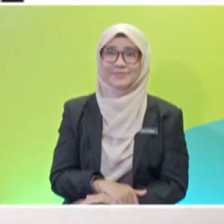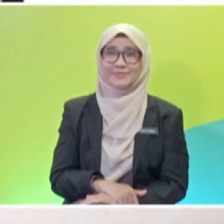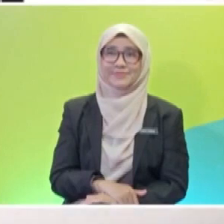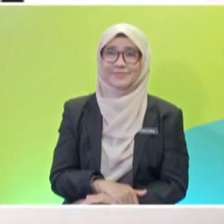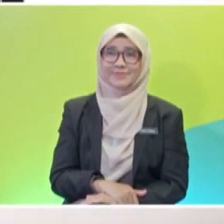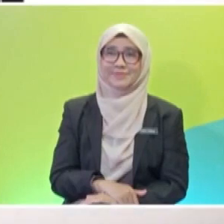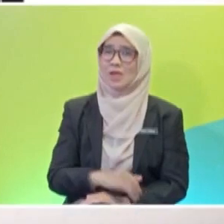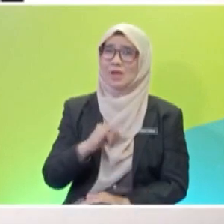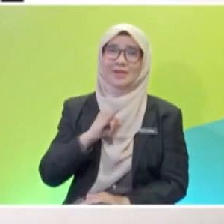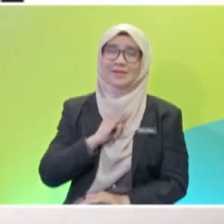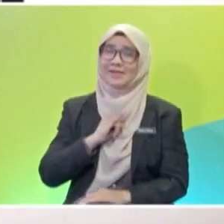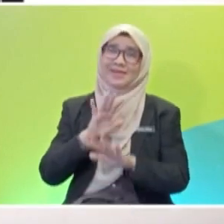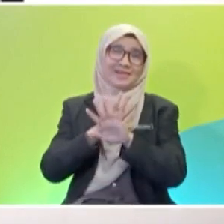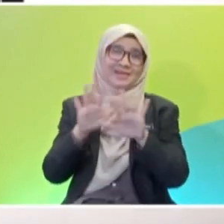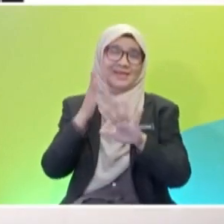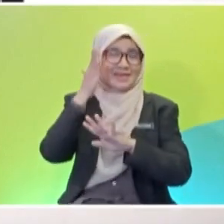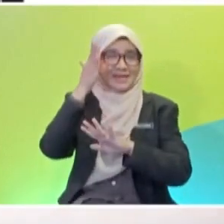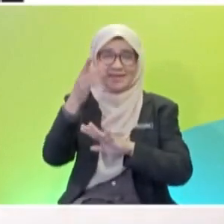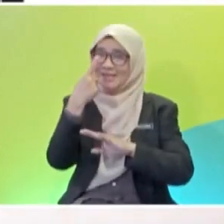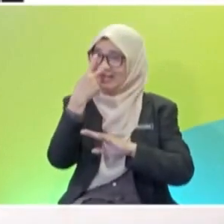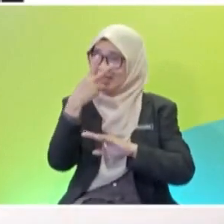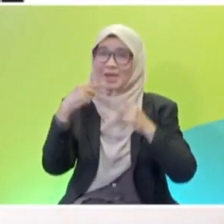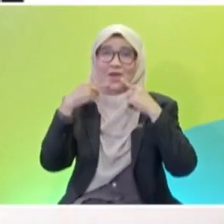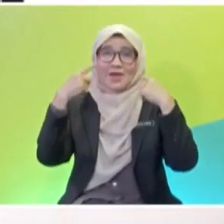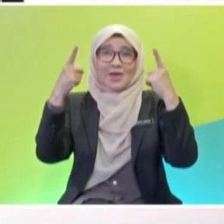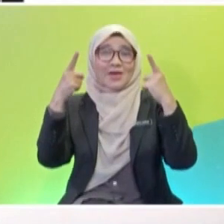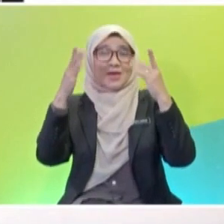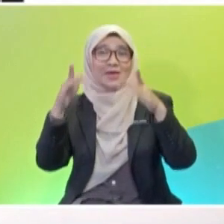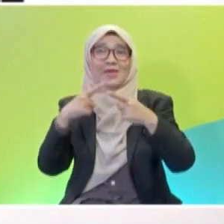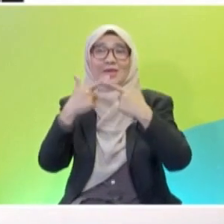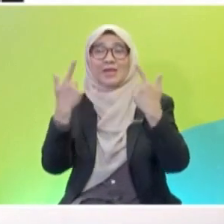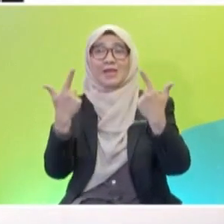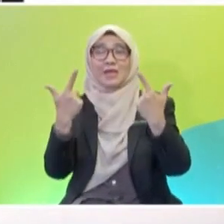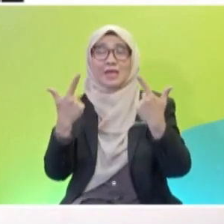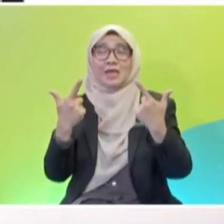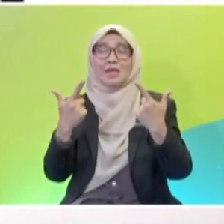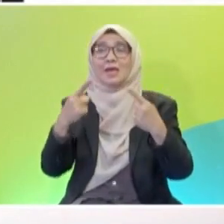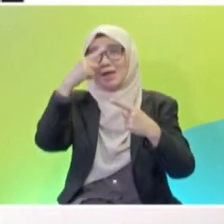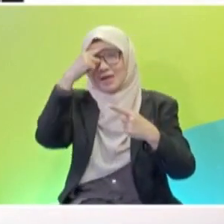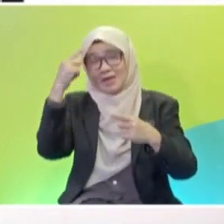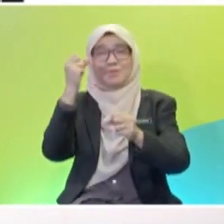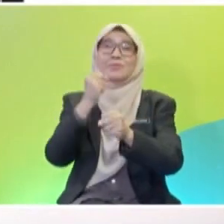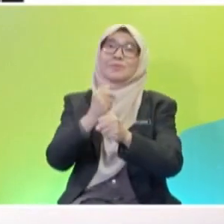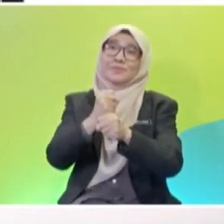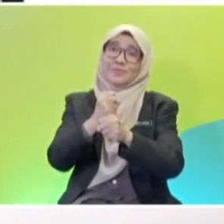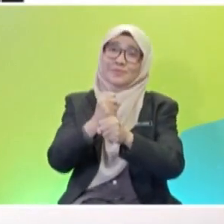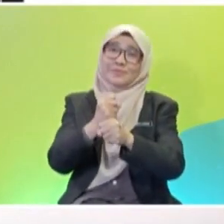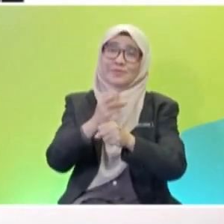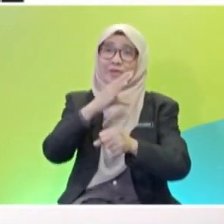I won't look at the celebrities differently because it's their profession, mm-hmm. and it's their